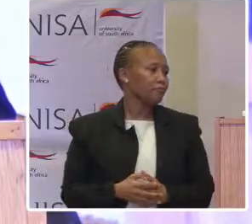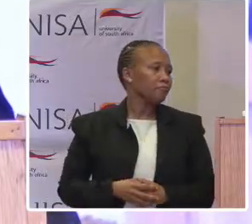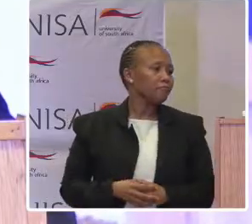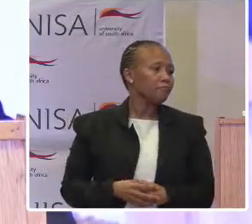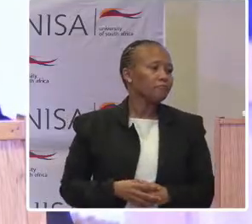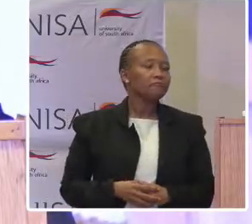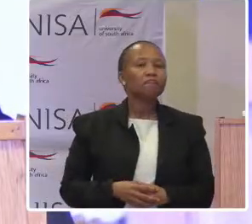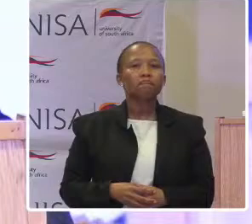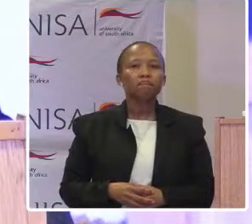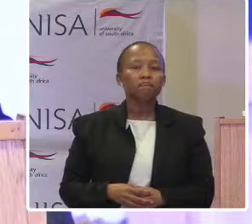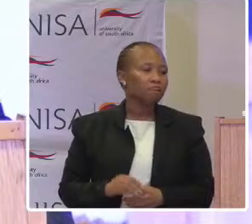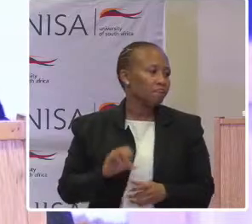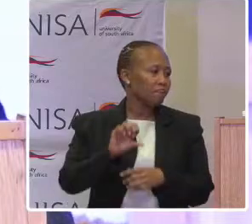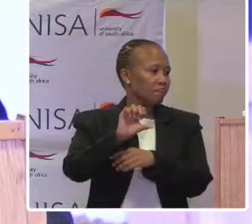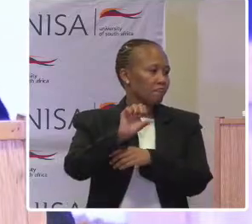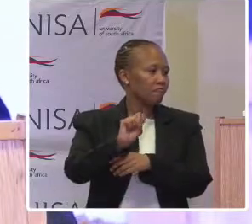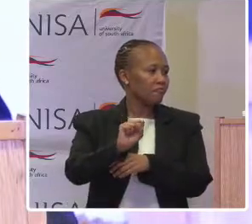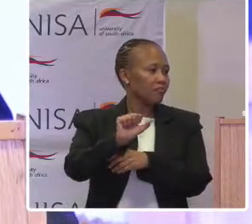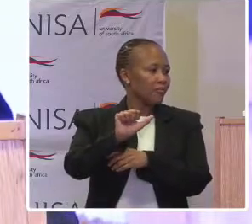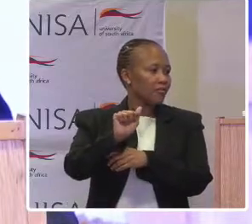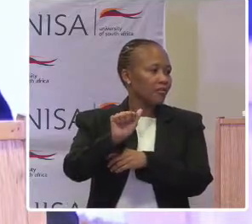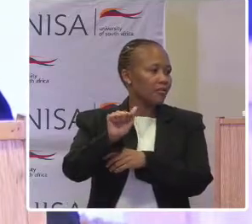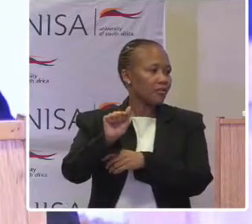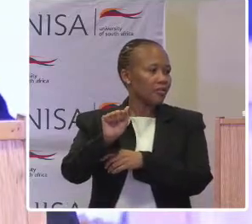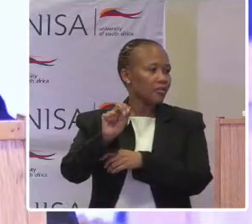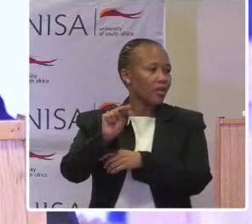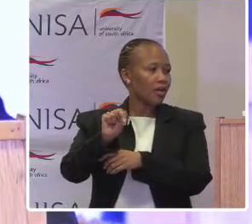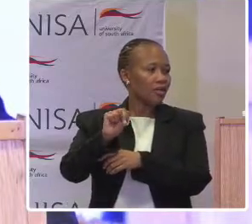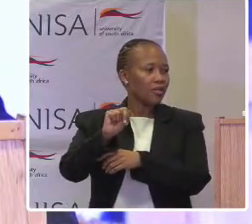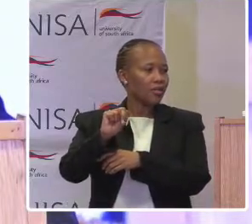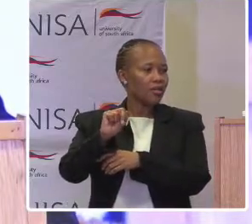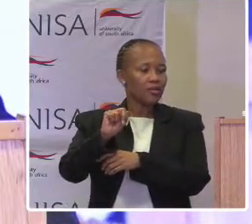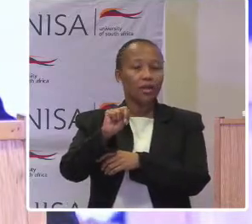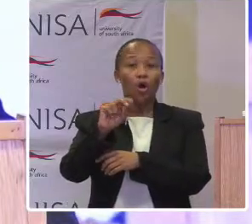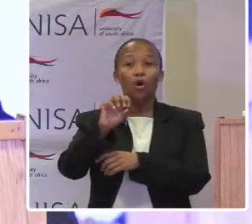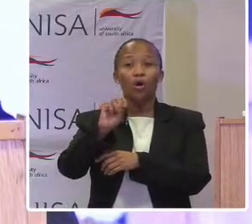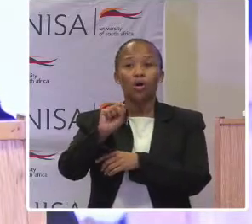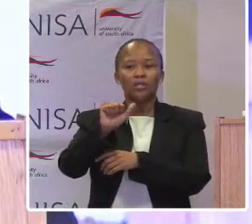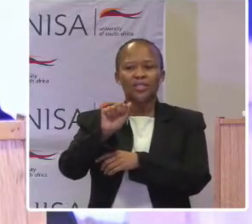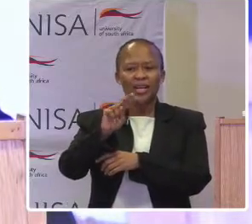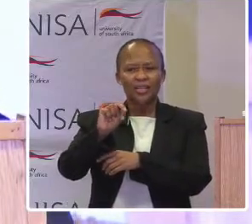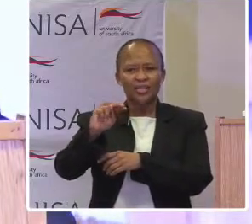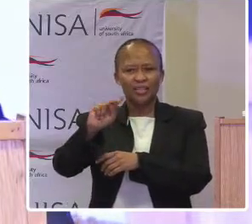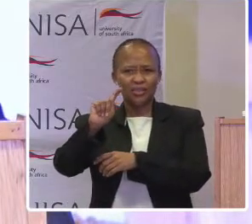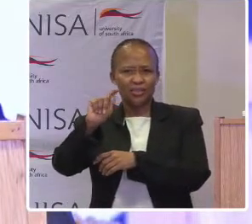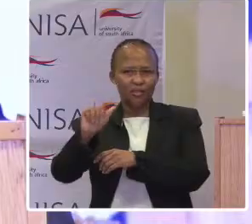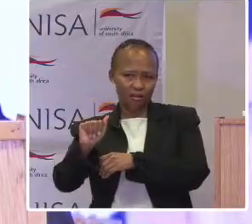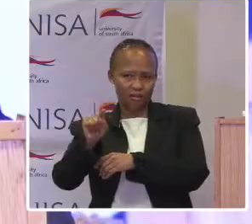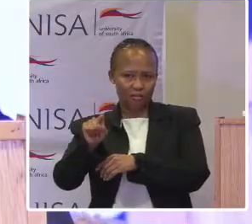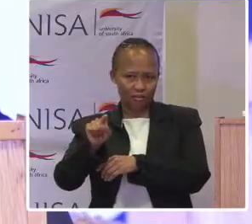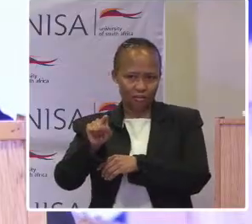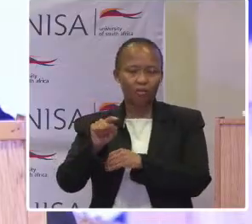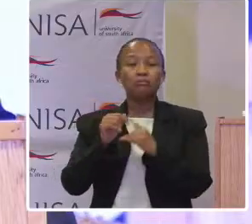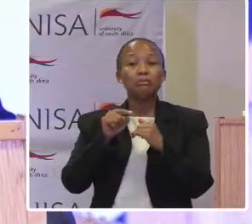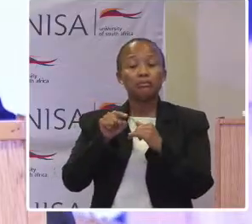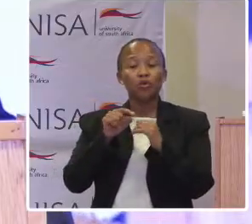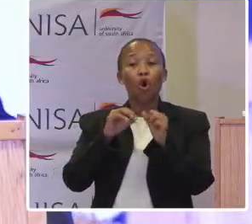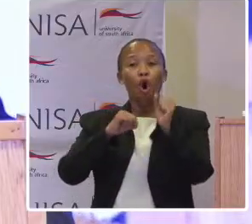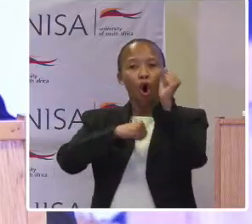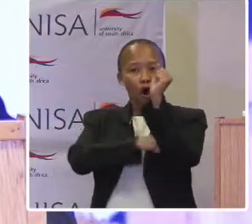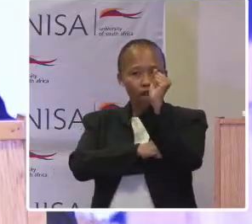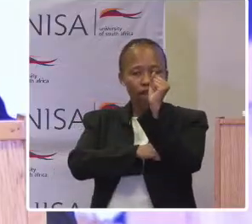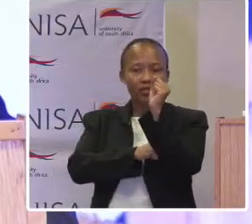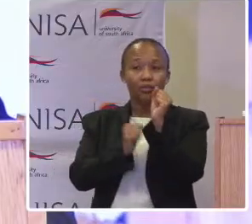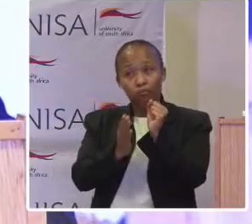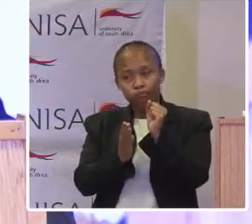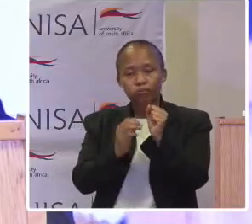SANSA head office is here in Pretoria, which oversees SANSA operation and management, the